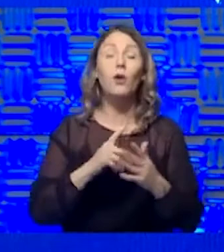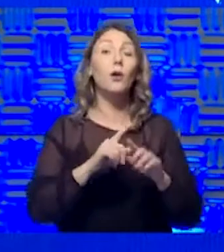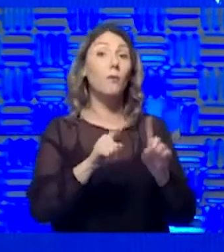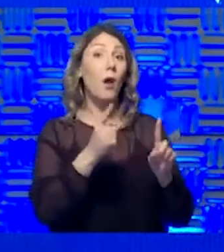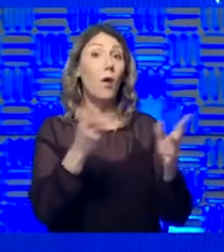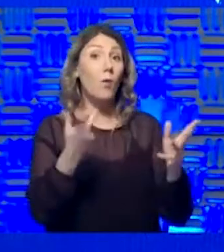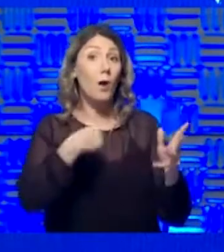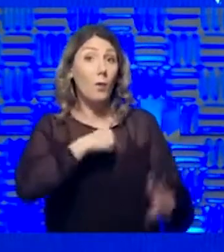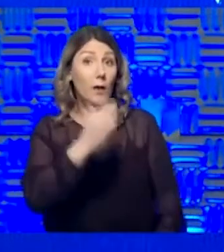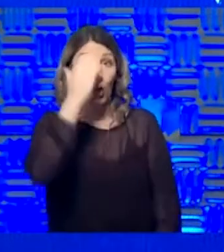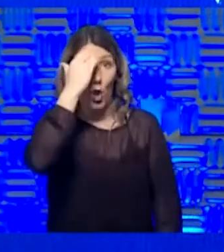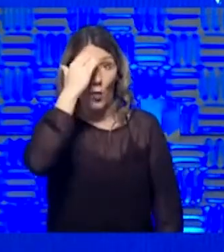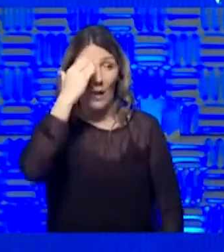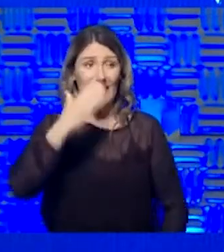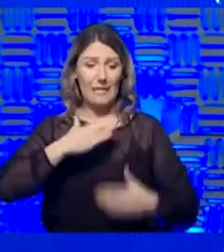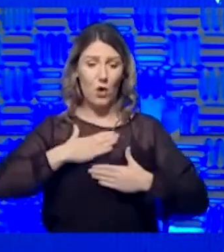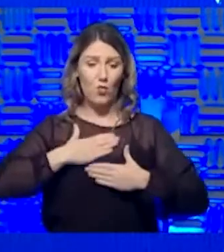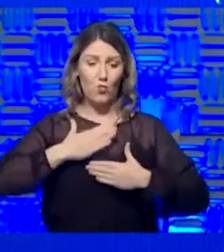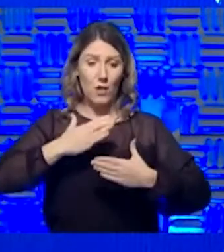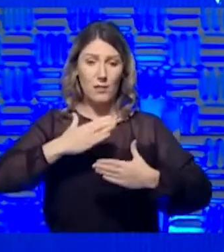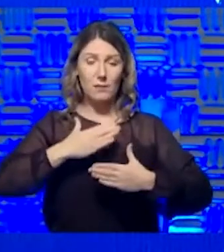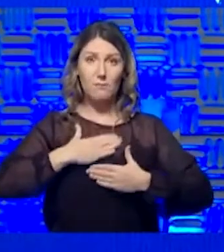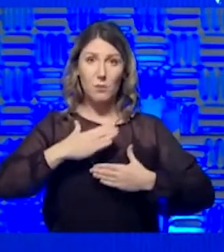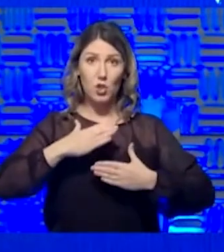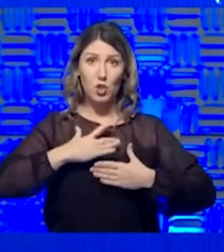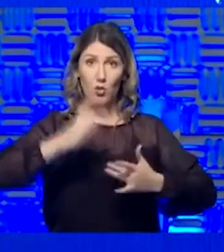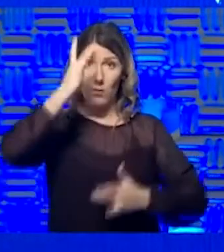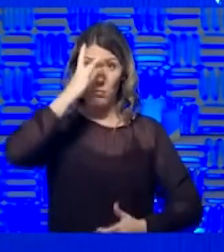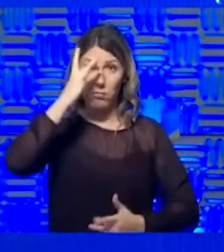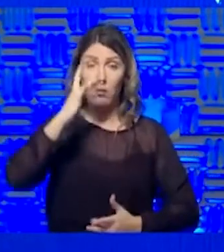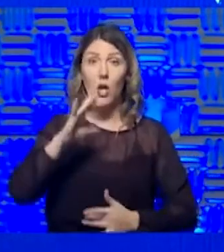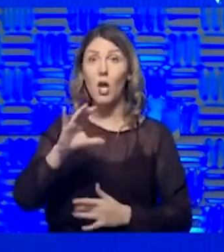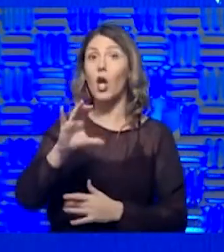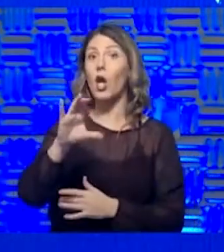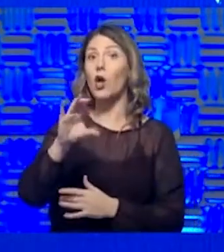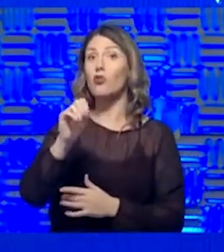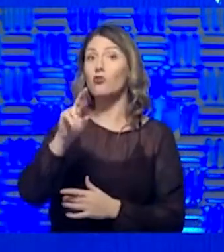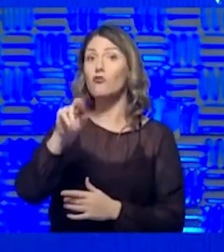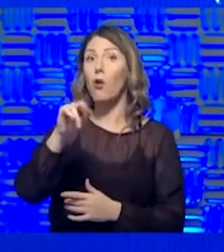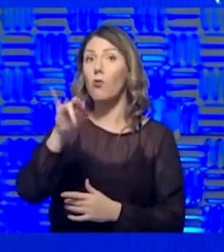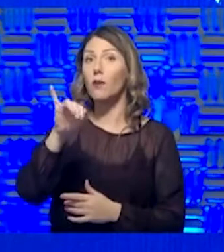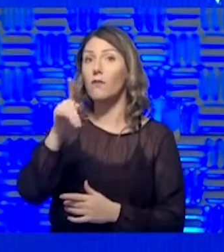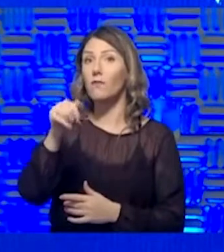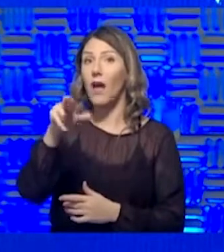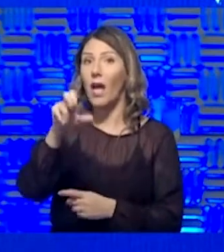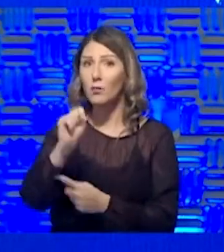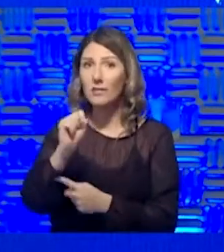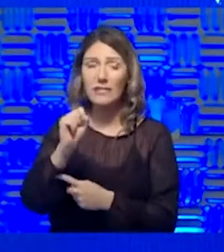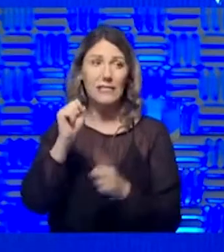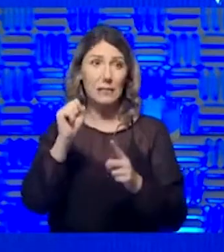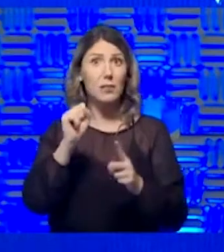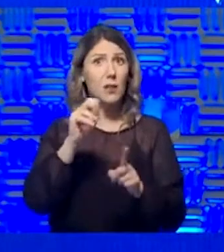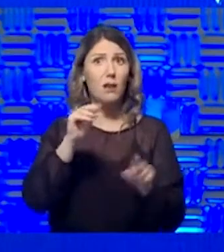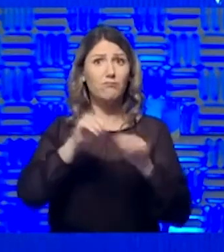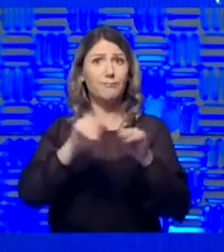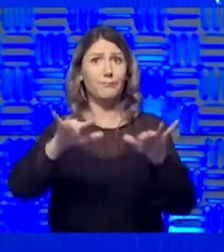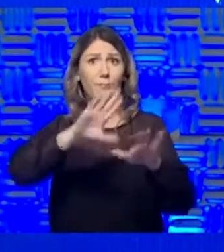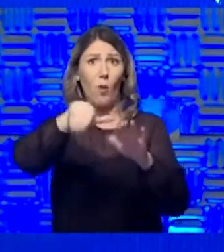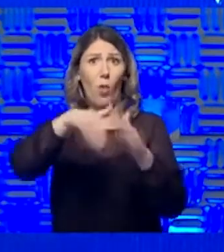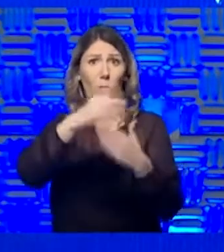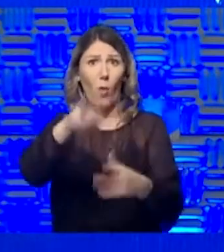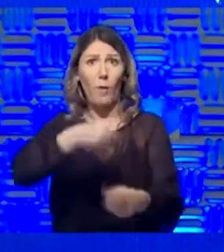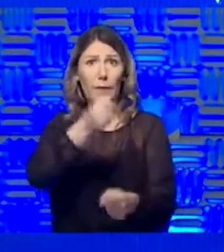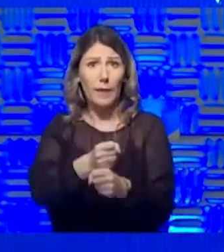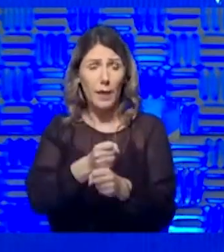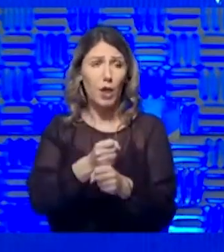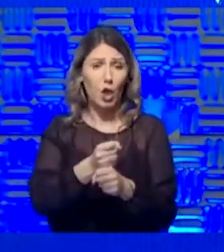This is a respirable pathogen. Coronaviruses tend to be around most all year long, but in differing levels in the community. We think